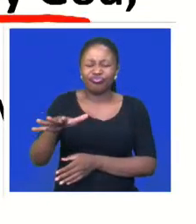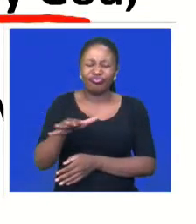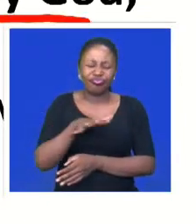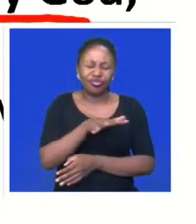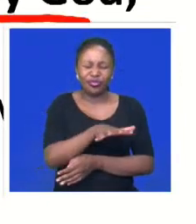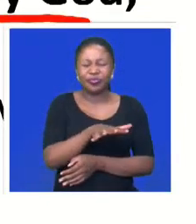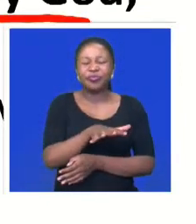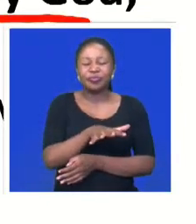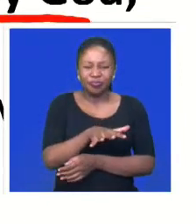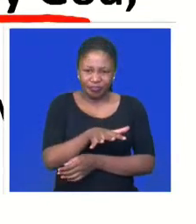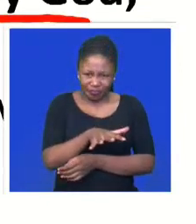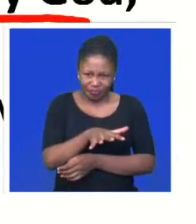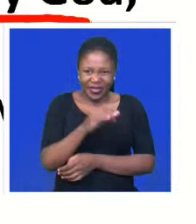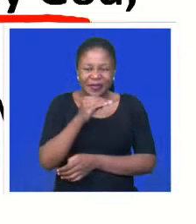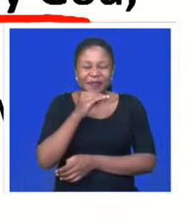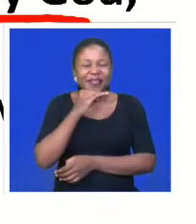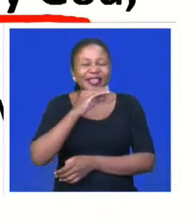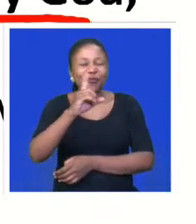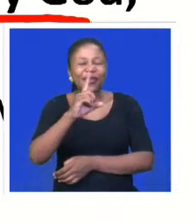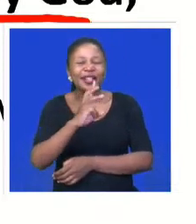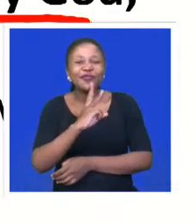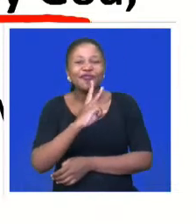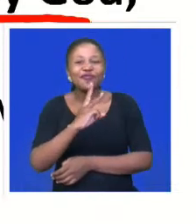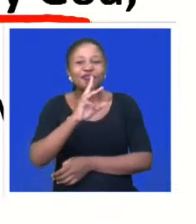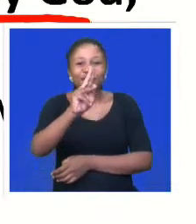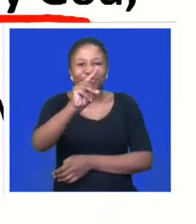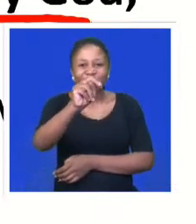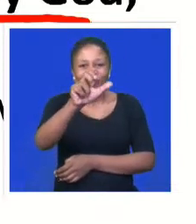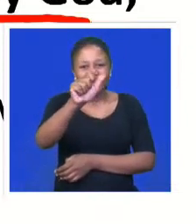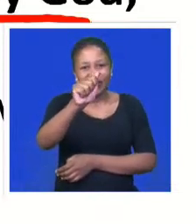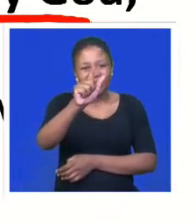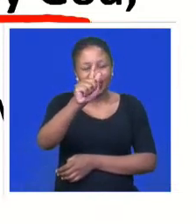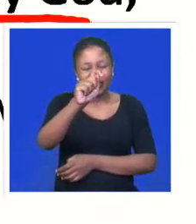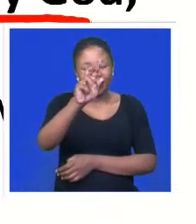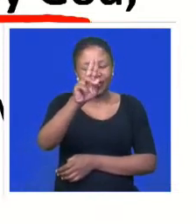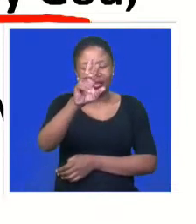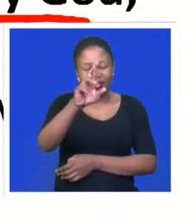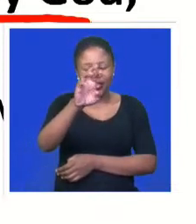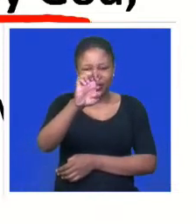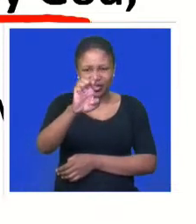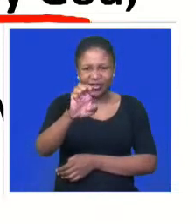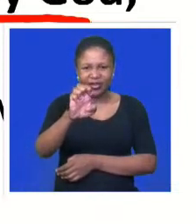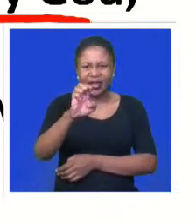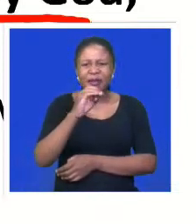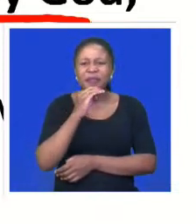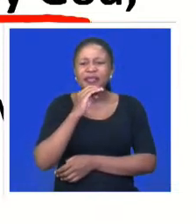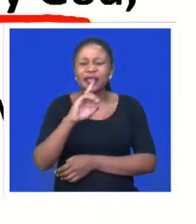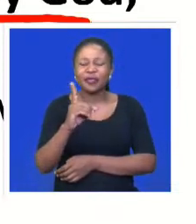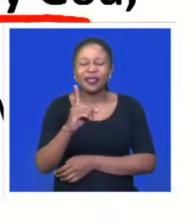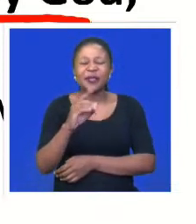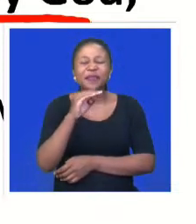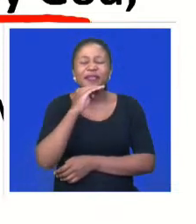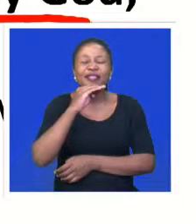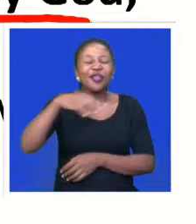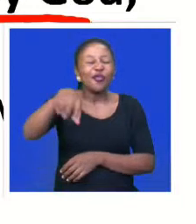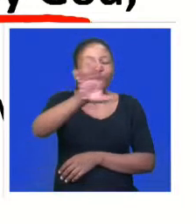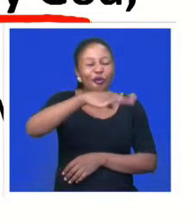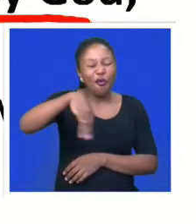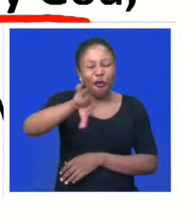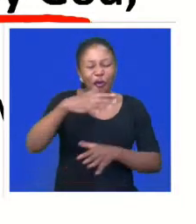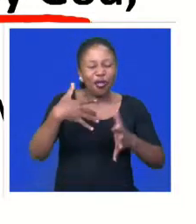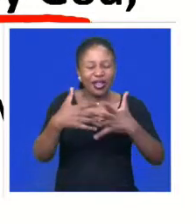God. Examples of natural things are plants, animals, or